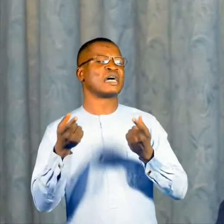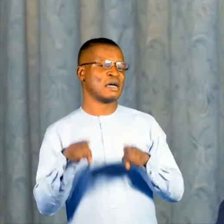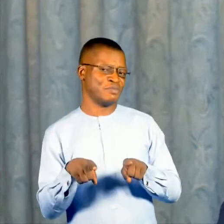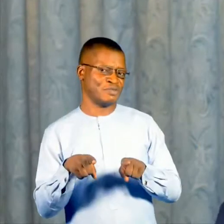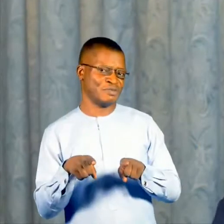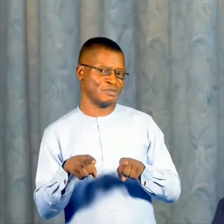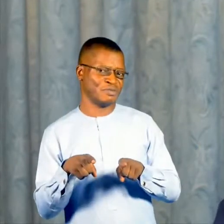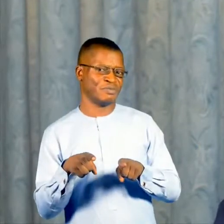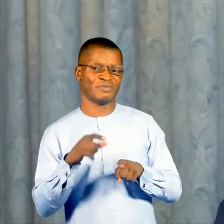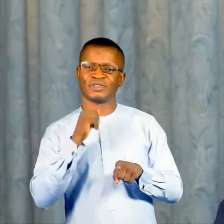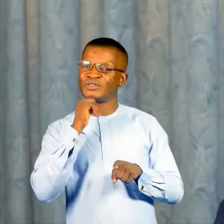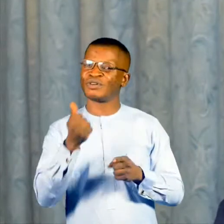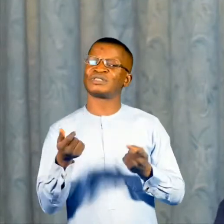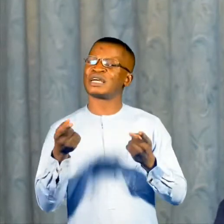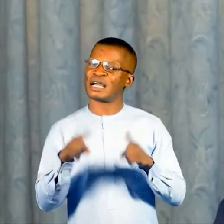trafficking does not thrive